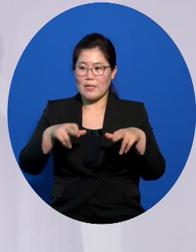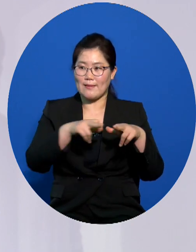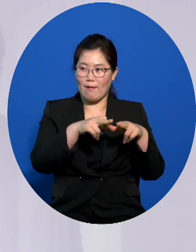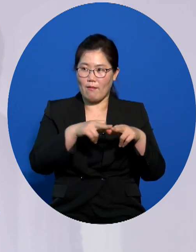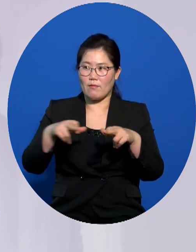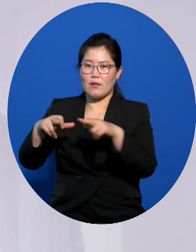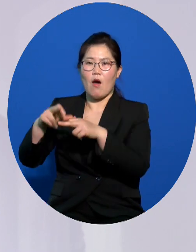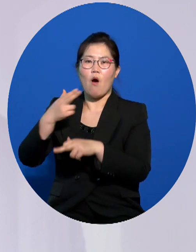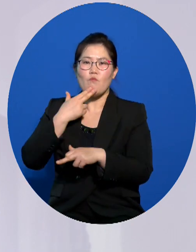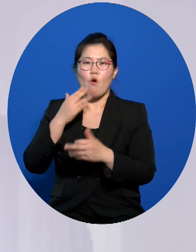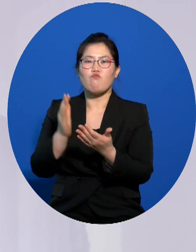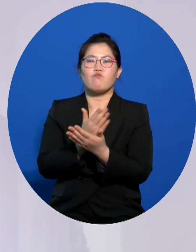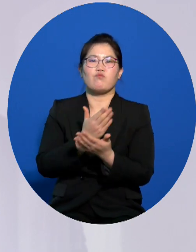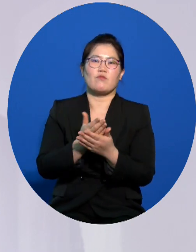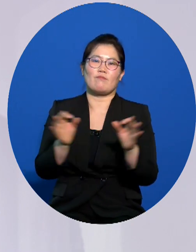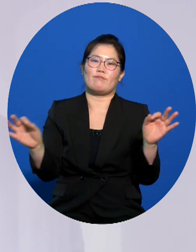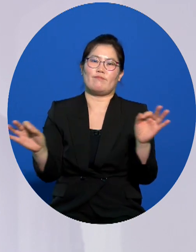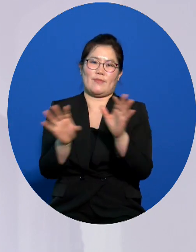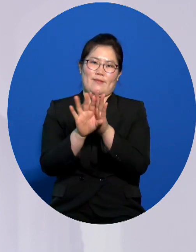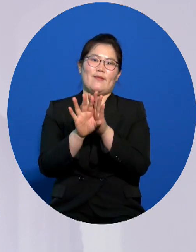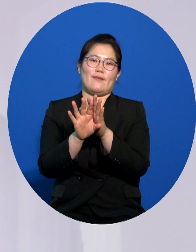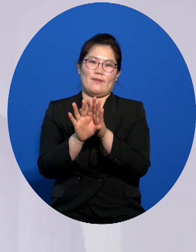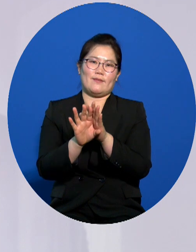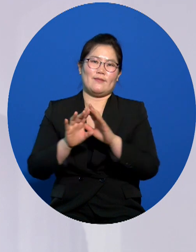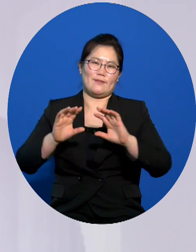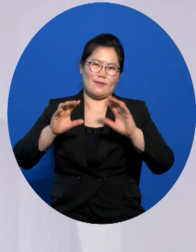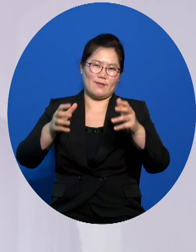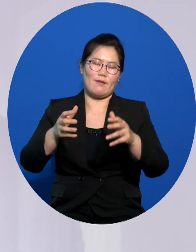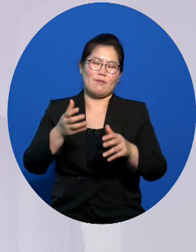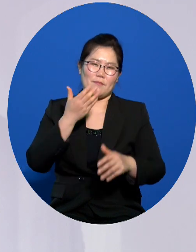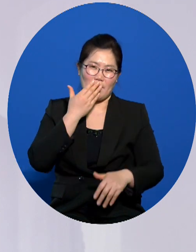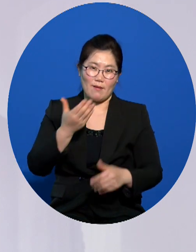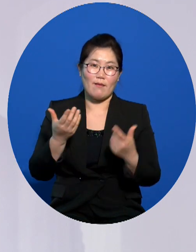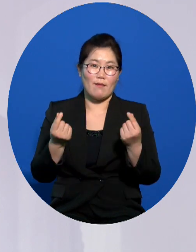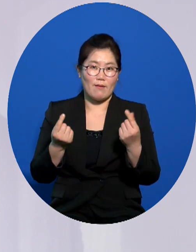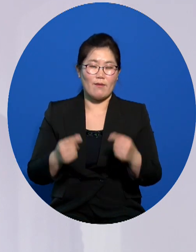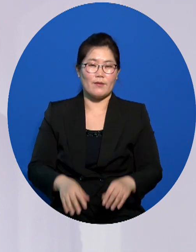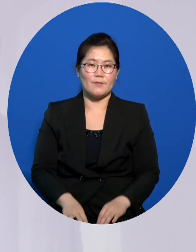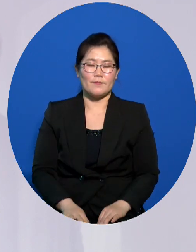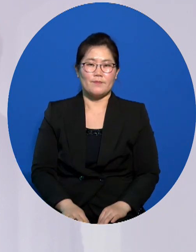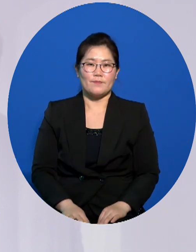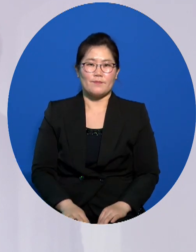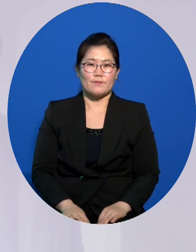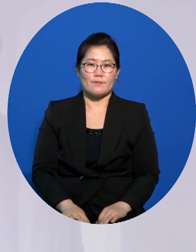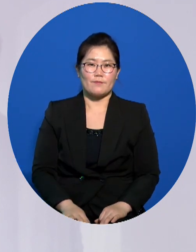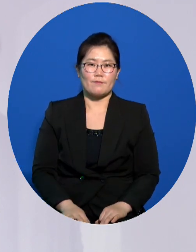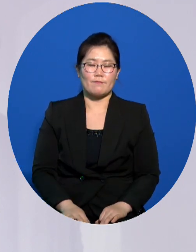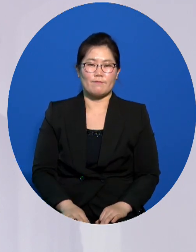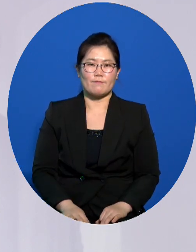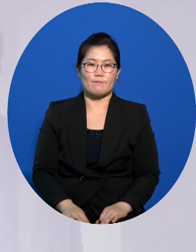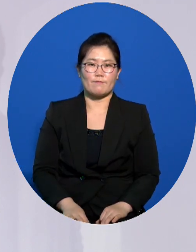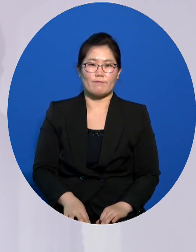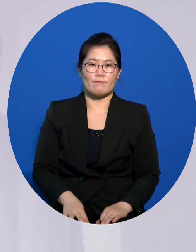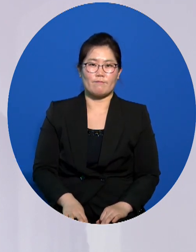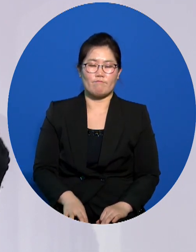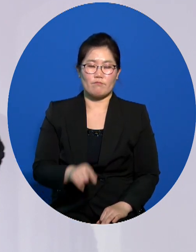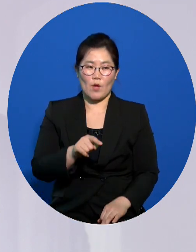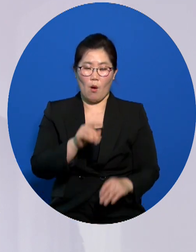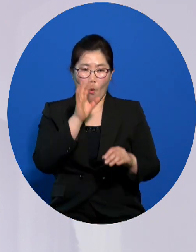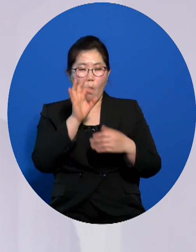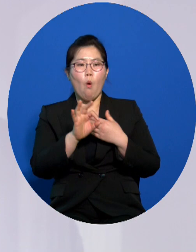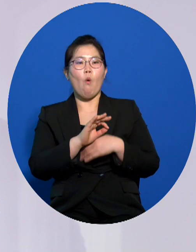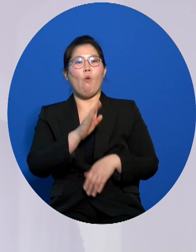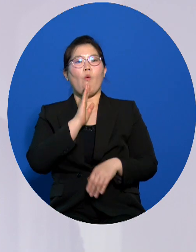for only persons with disabilities, but actually also it's an issue of design, but it's something that we have to think from